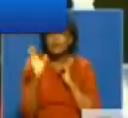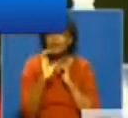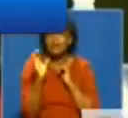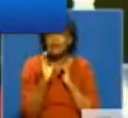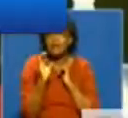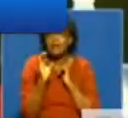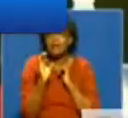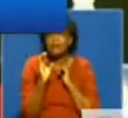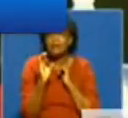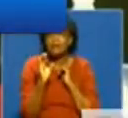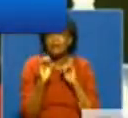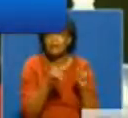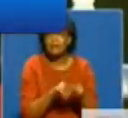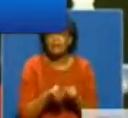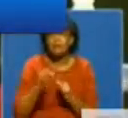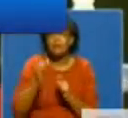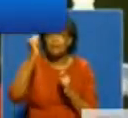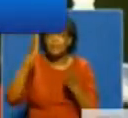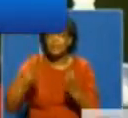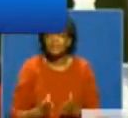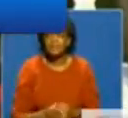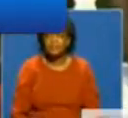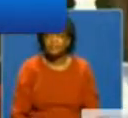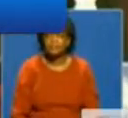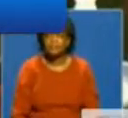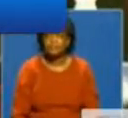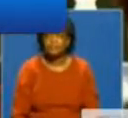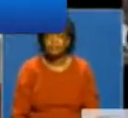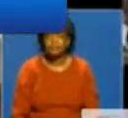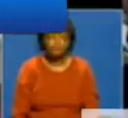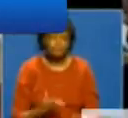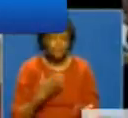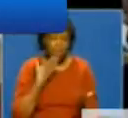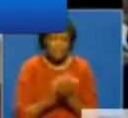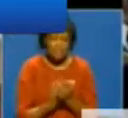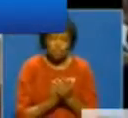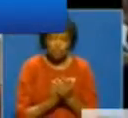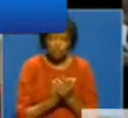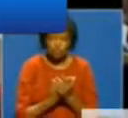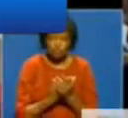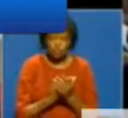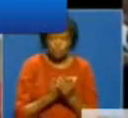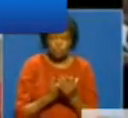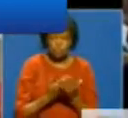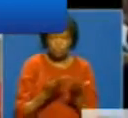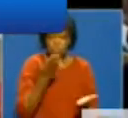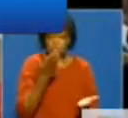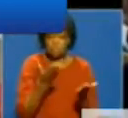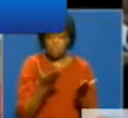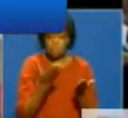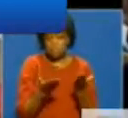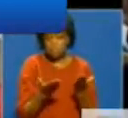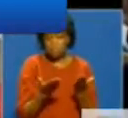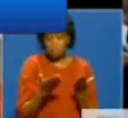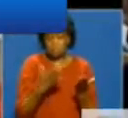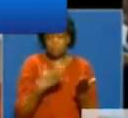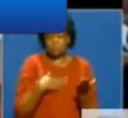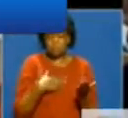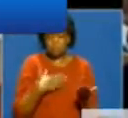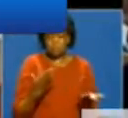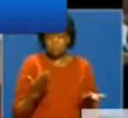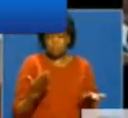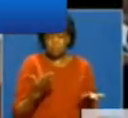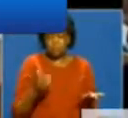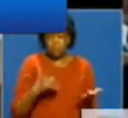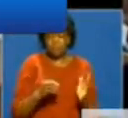lord, As a politician. thank you. My lord, in our analysis, and we've captured this in our submission,